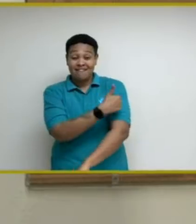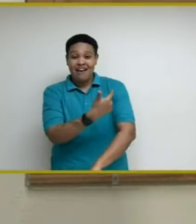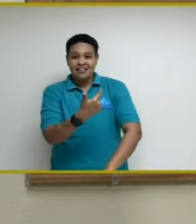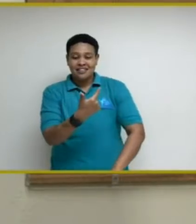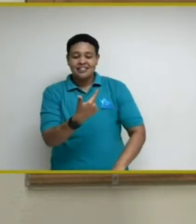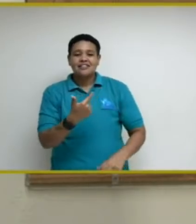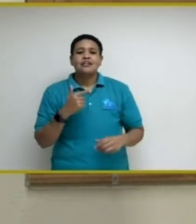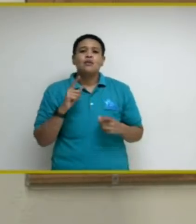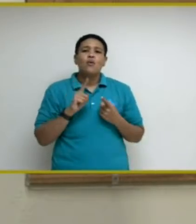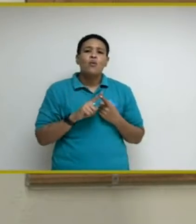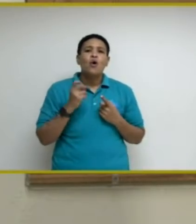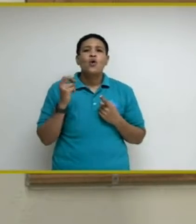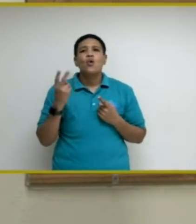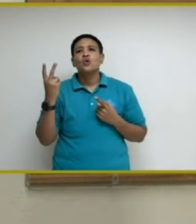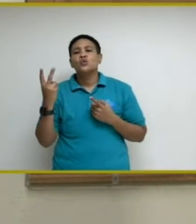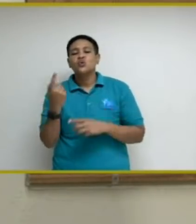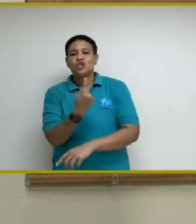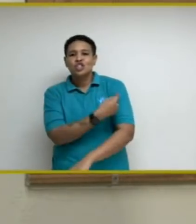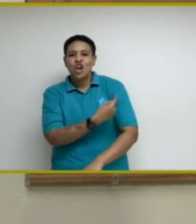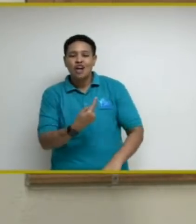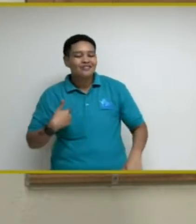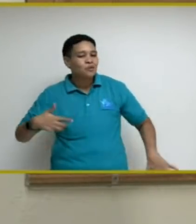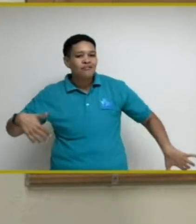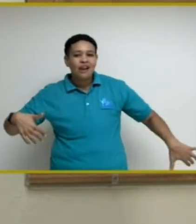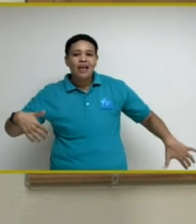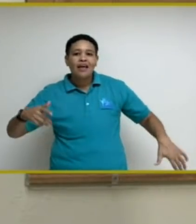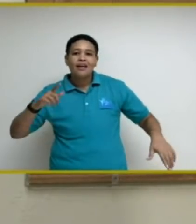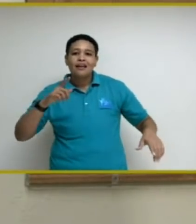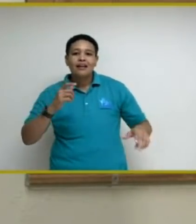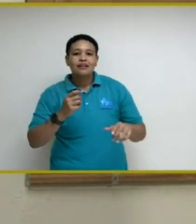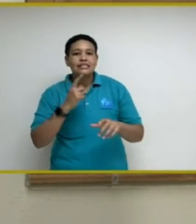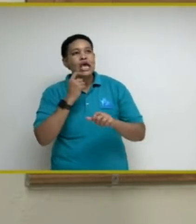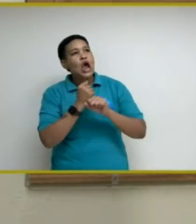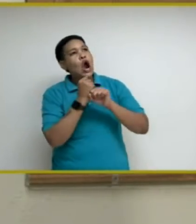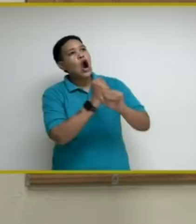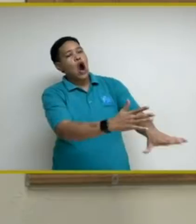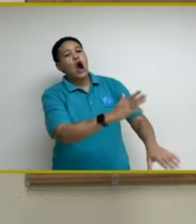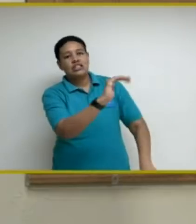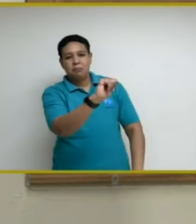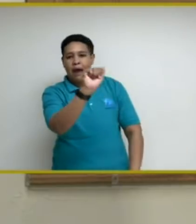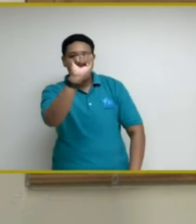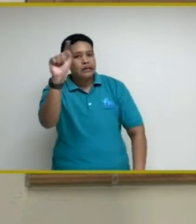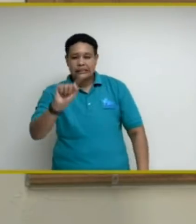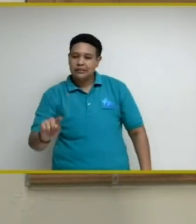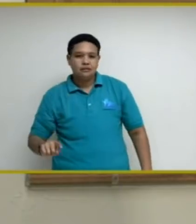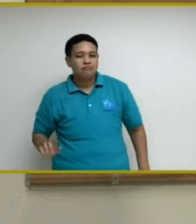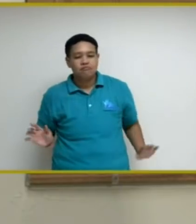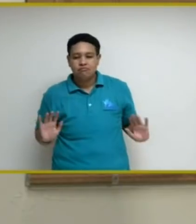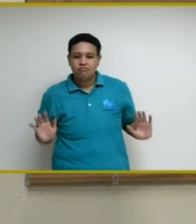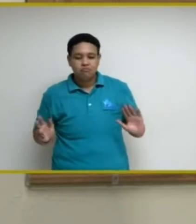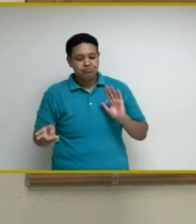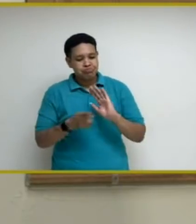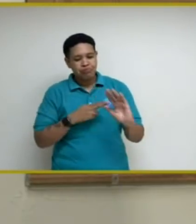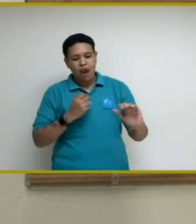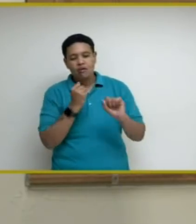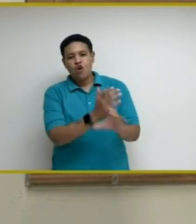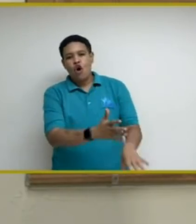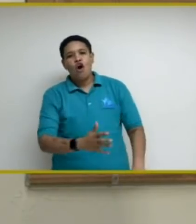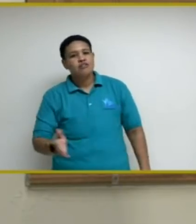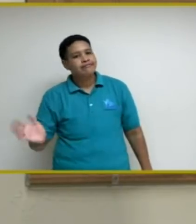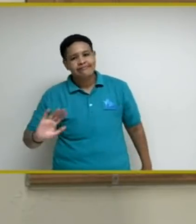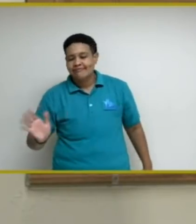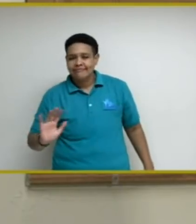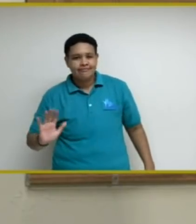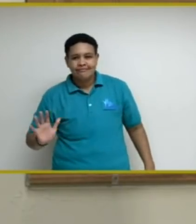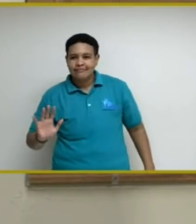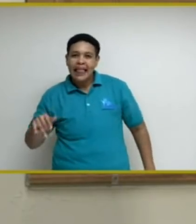either 1 or 2 doses, we have not attributed cause to that it is the vaccine